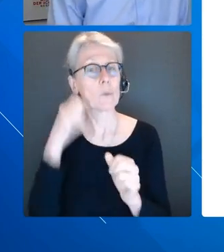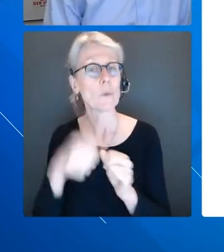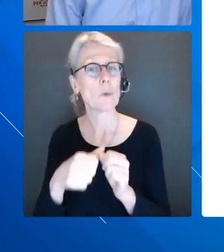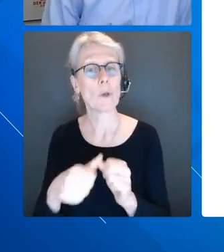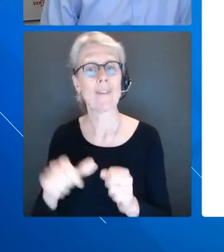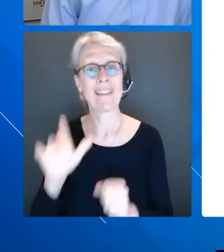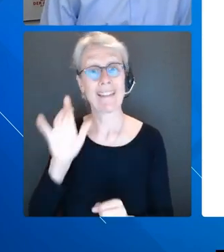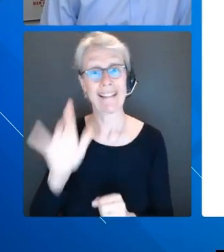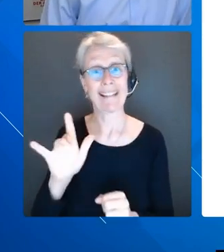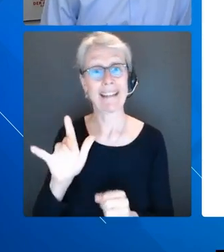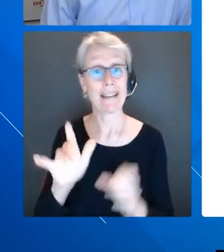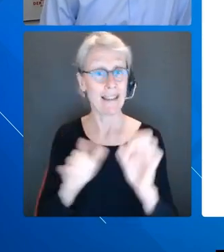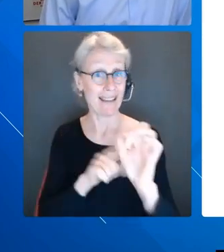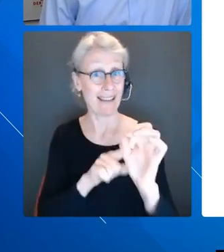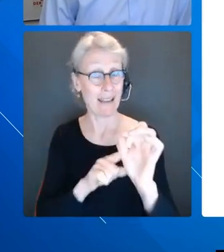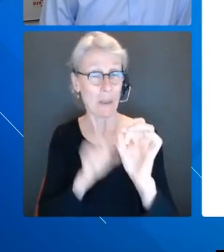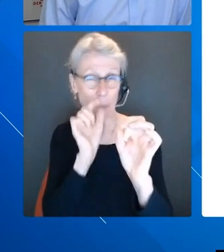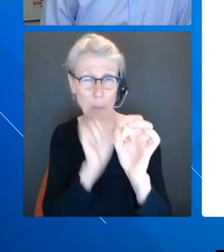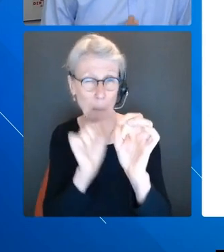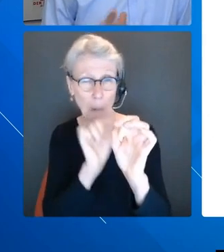large.